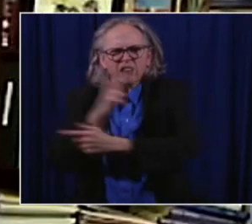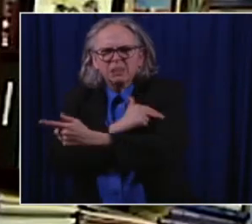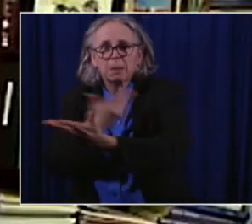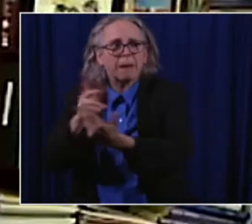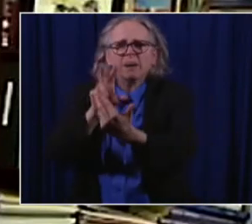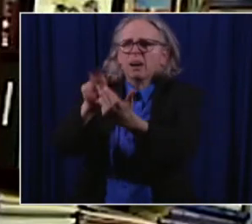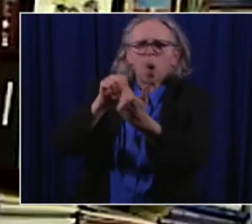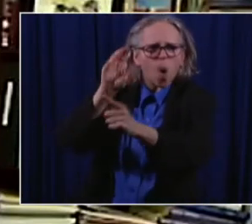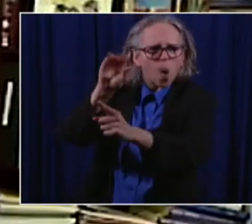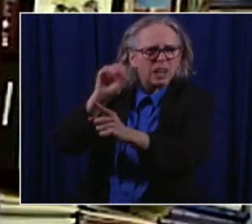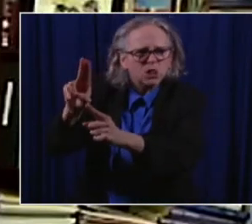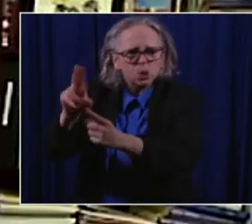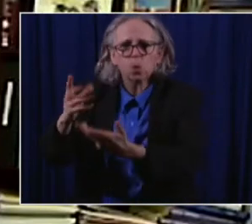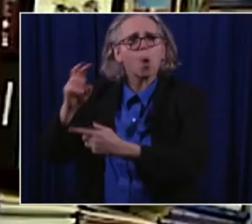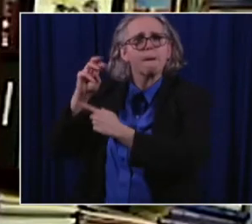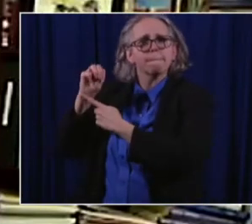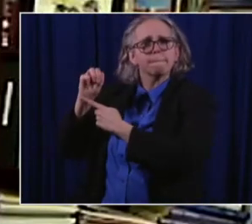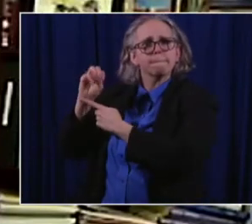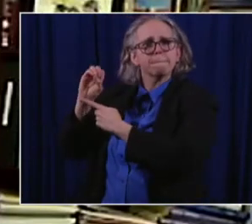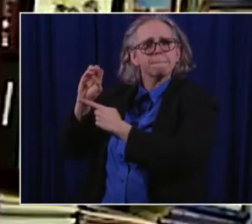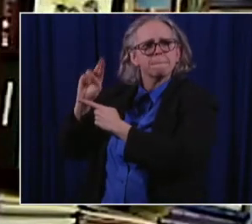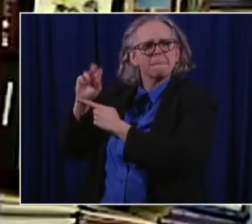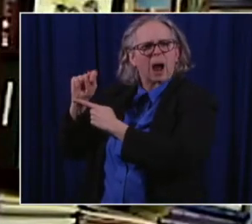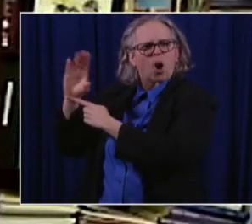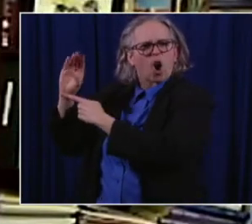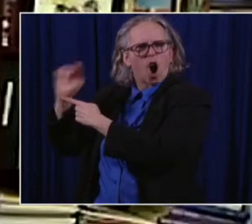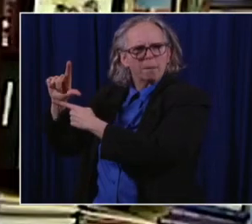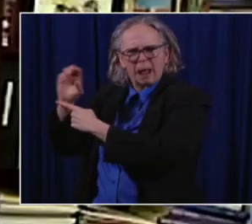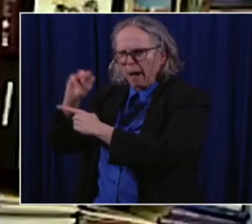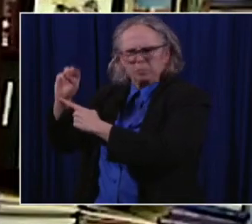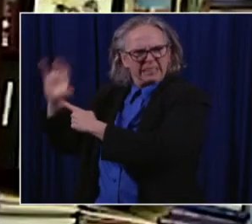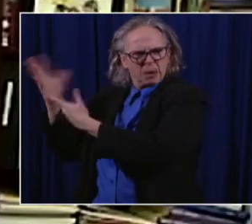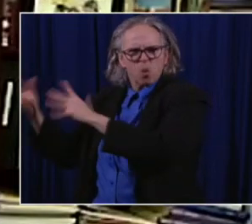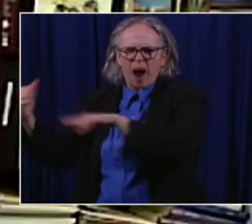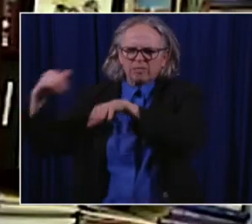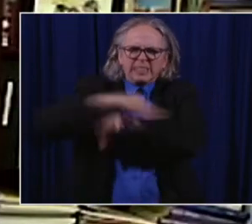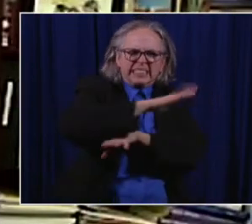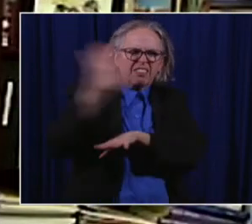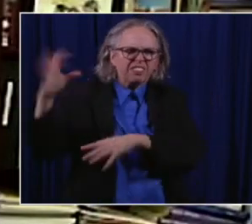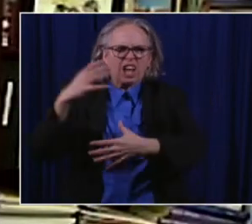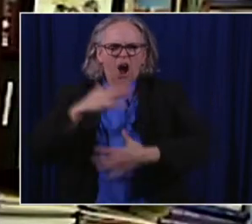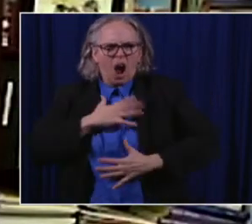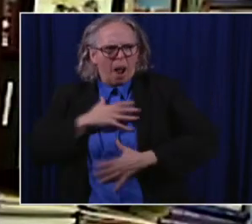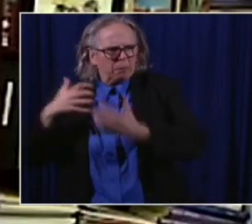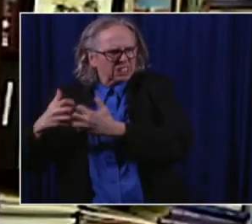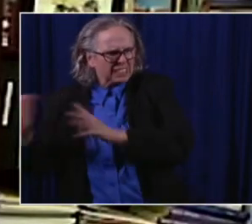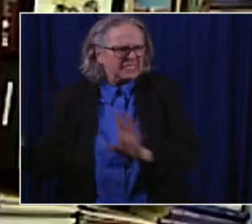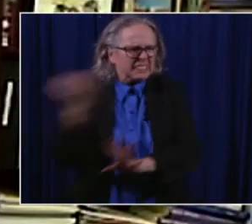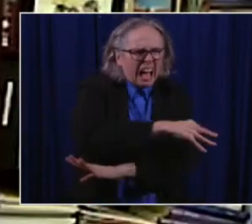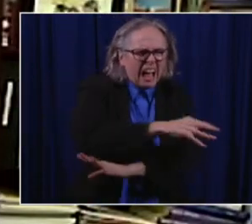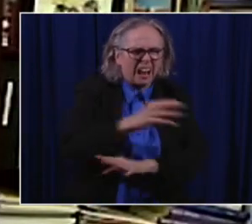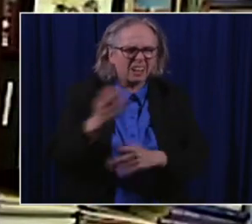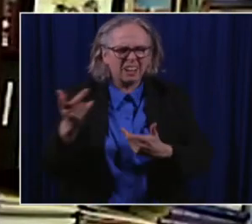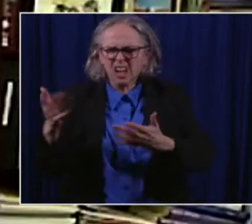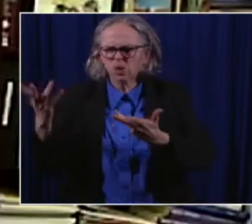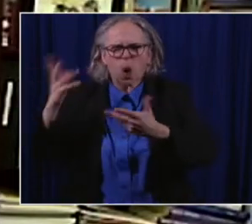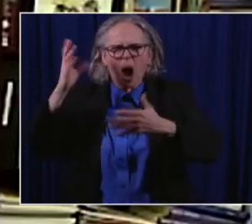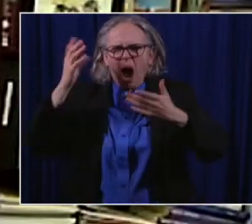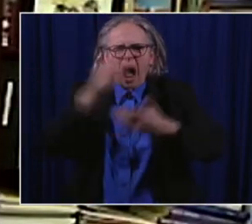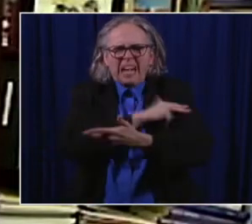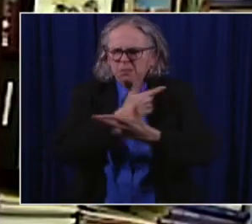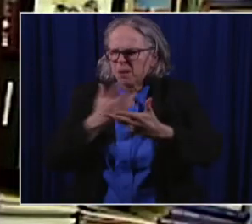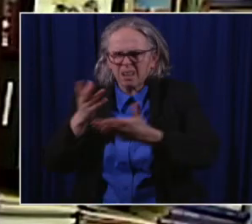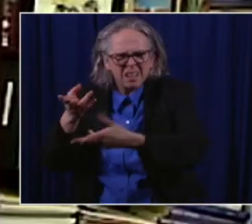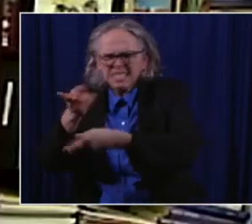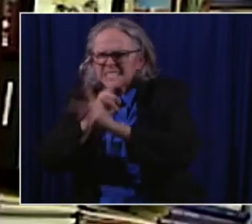to them. So they're doing the best they can all around the state. Large hospitals, small hospitals, everybody's pulling in